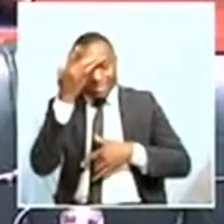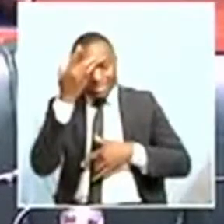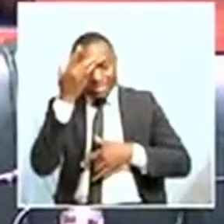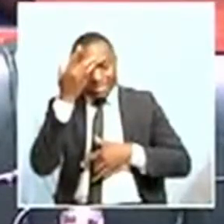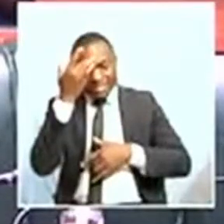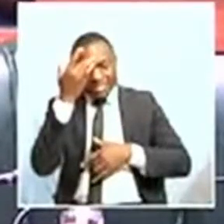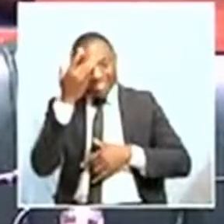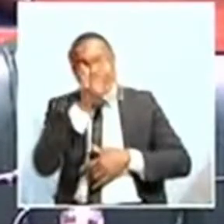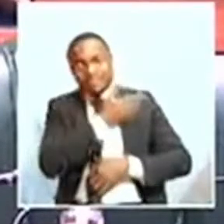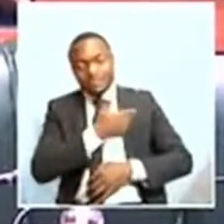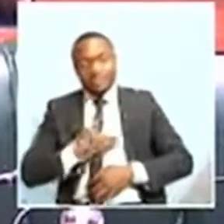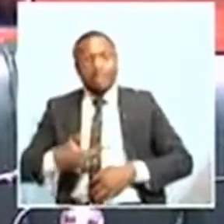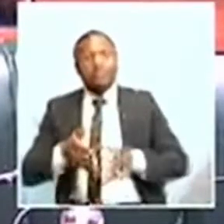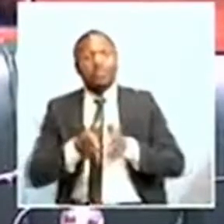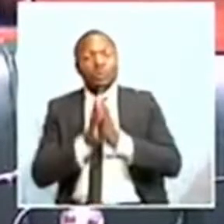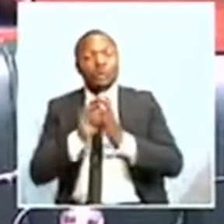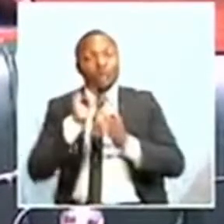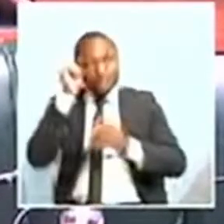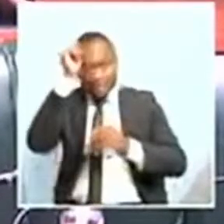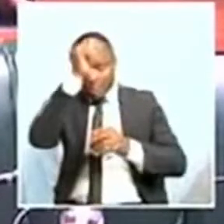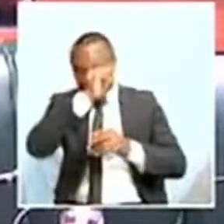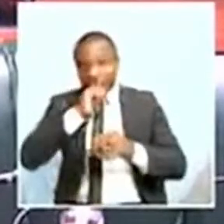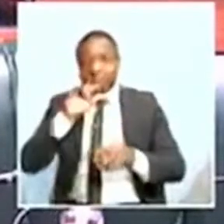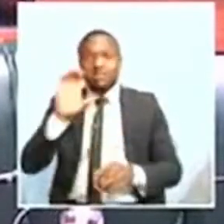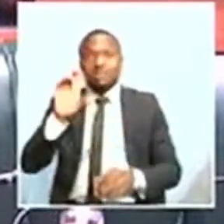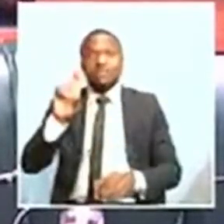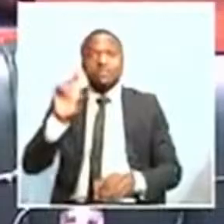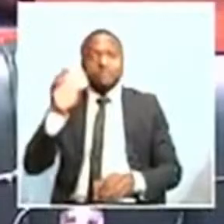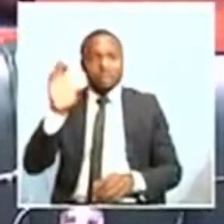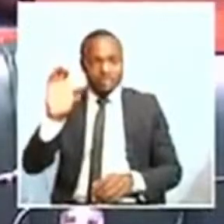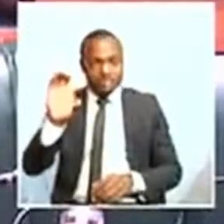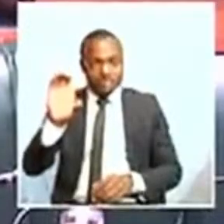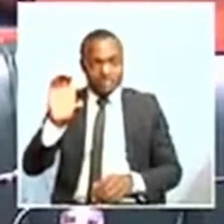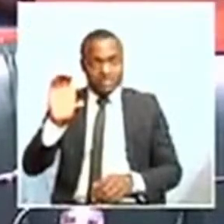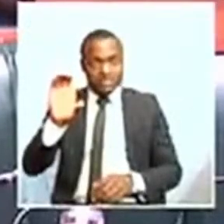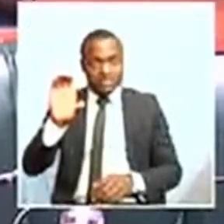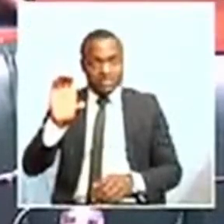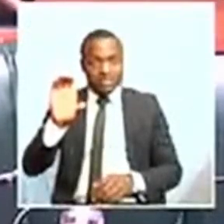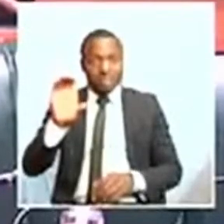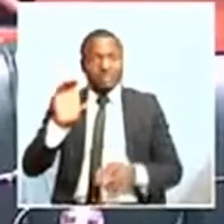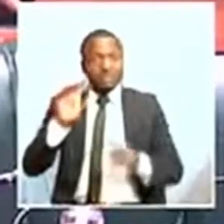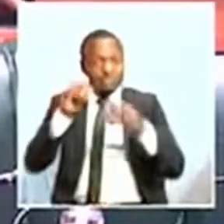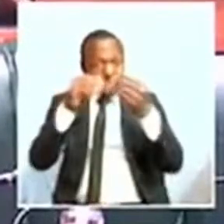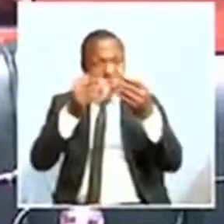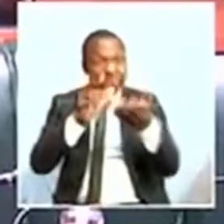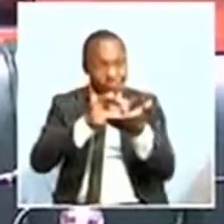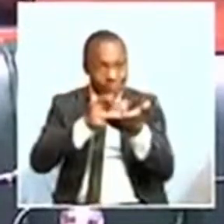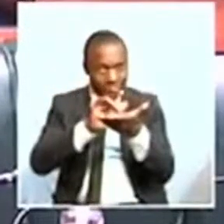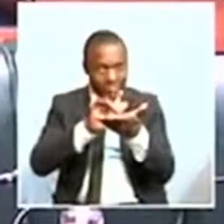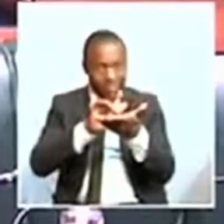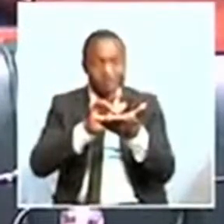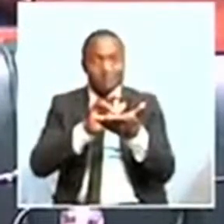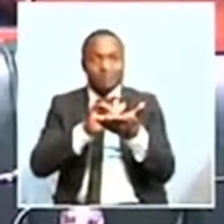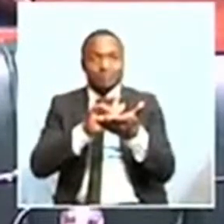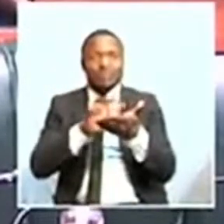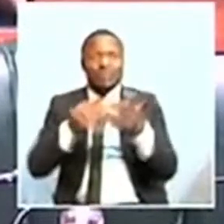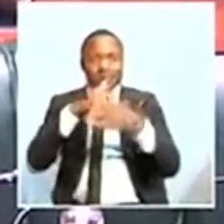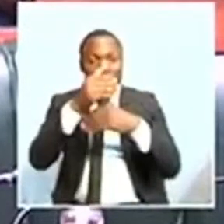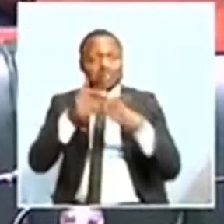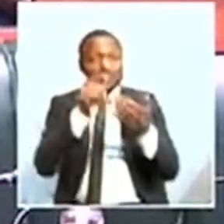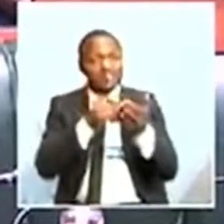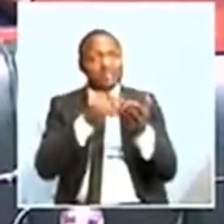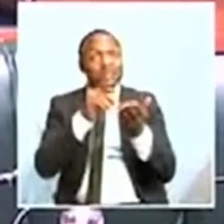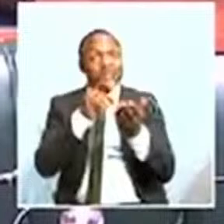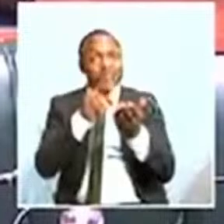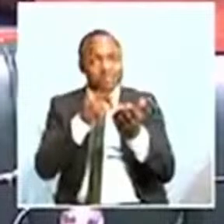Africa CDC to provide some vaccine. So far we are doing so well. Out of all these cases we have